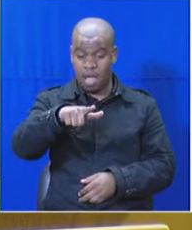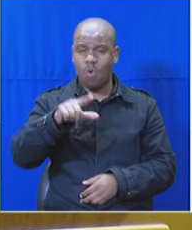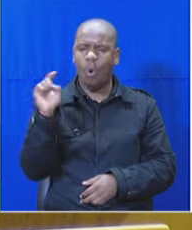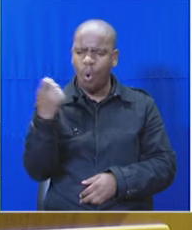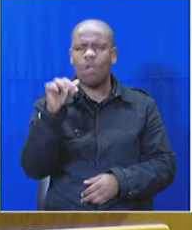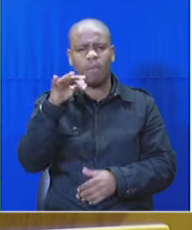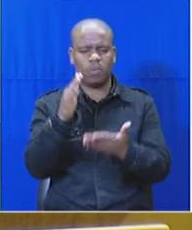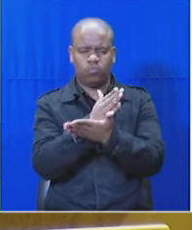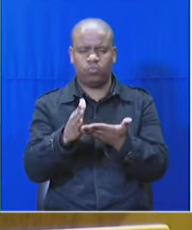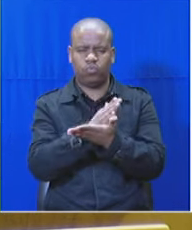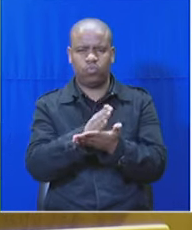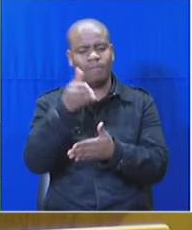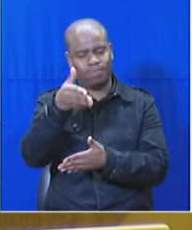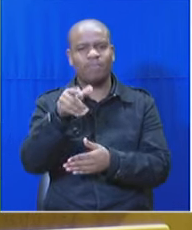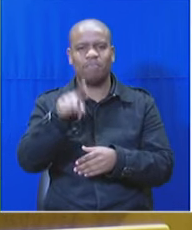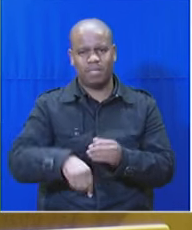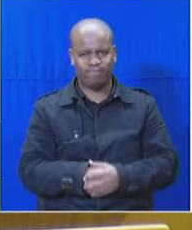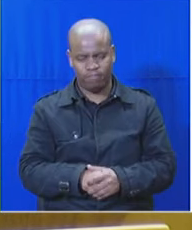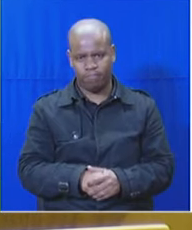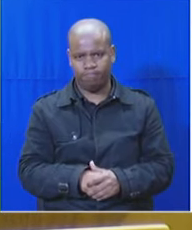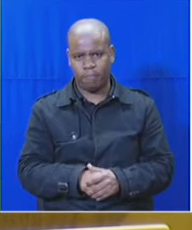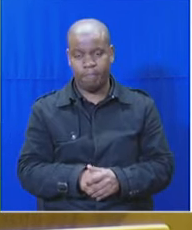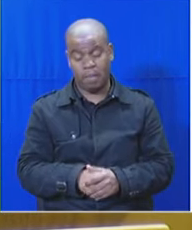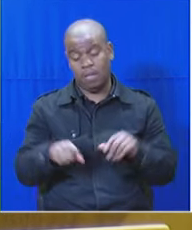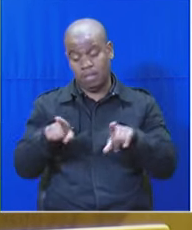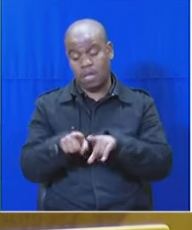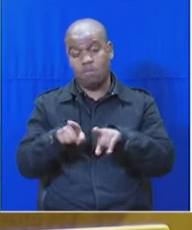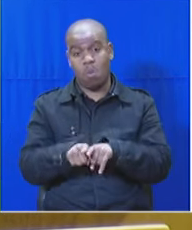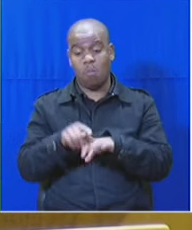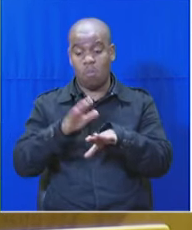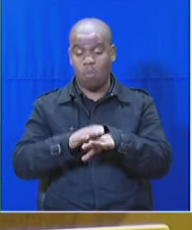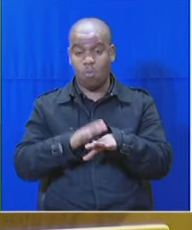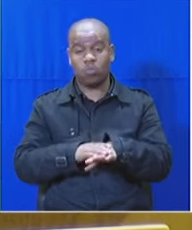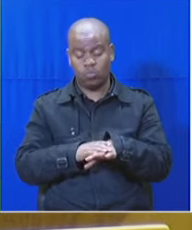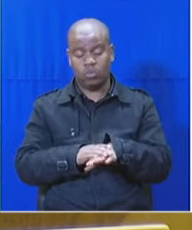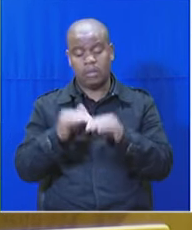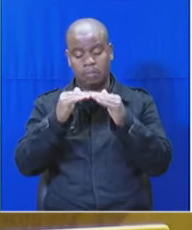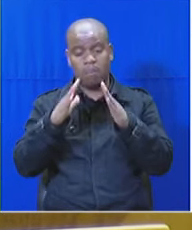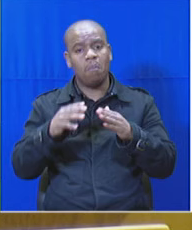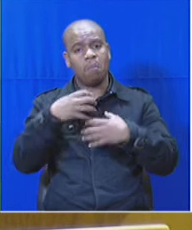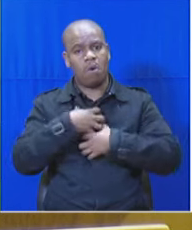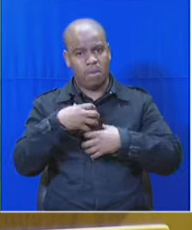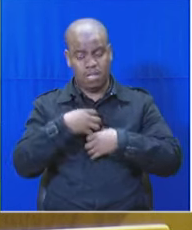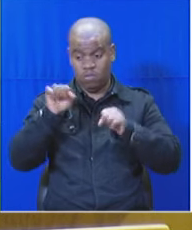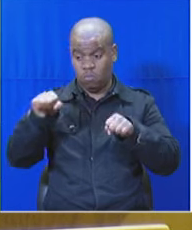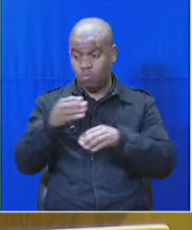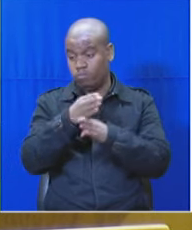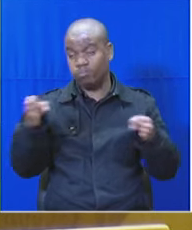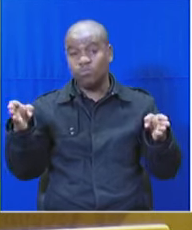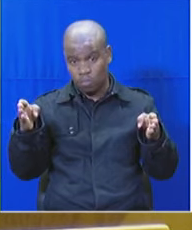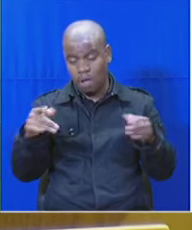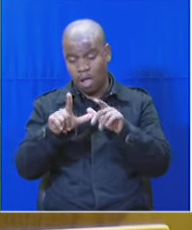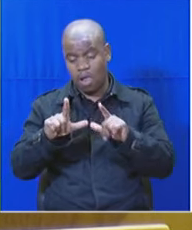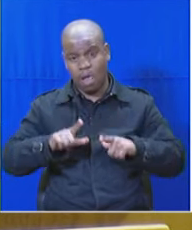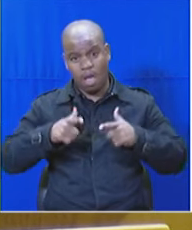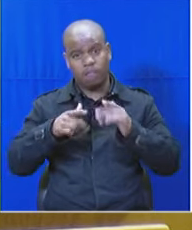of departure. Further, that the status quo in the relation of property, power and production in many large-scale